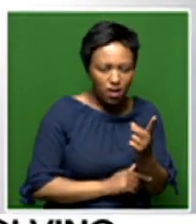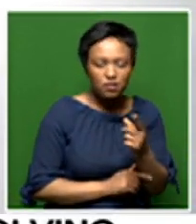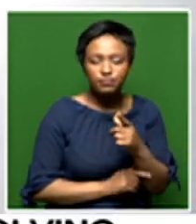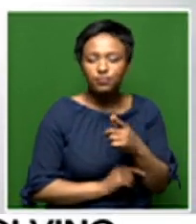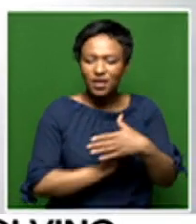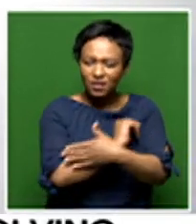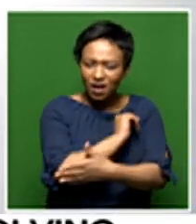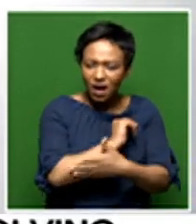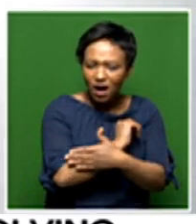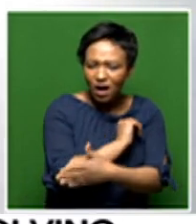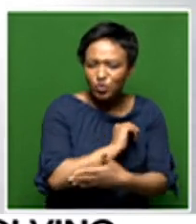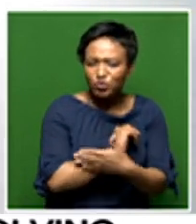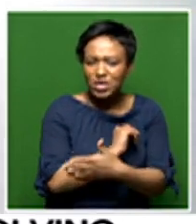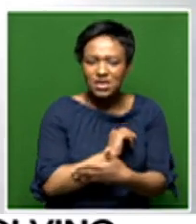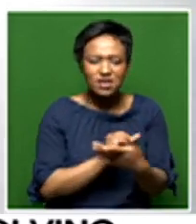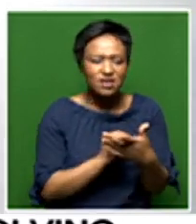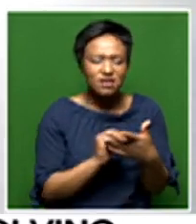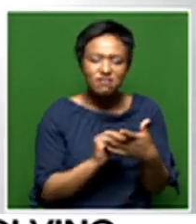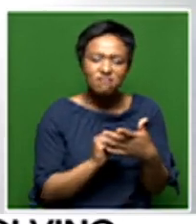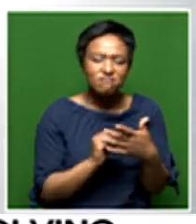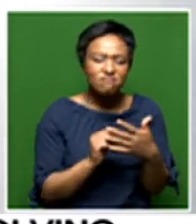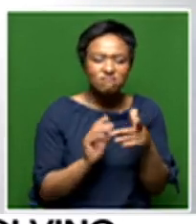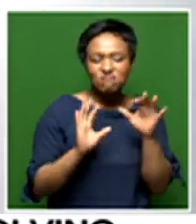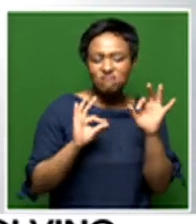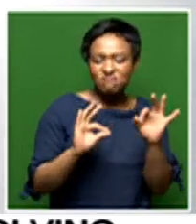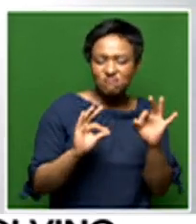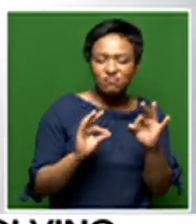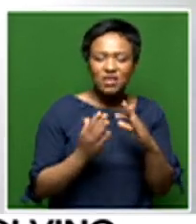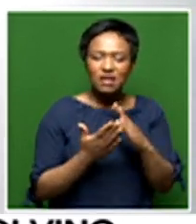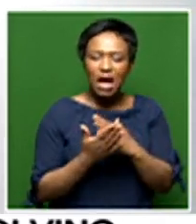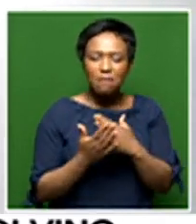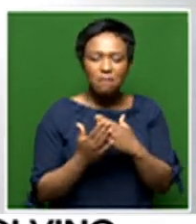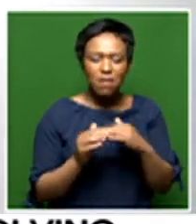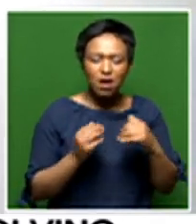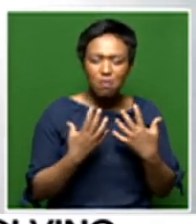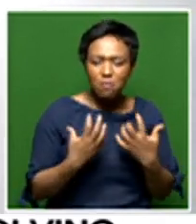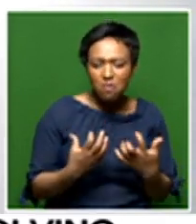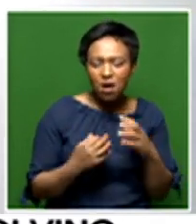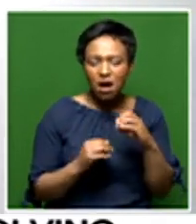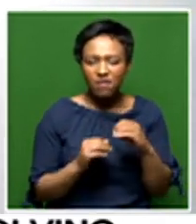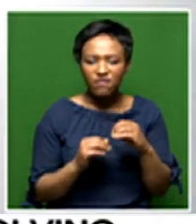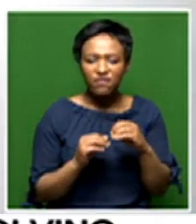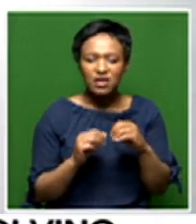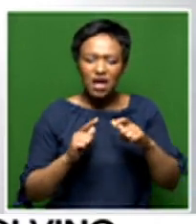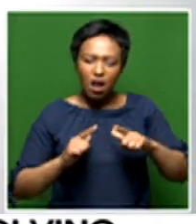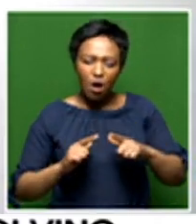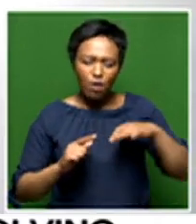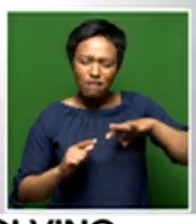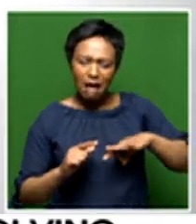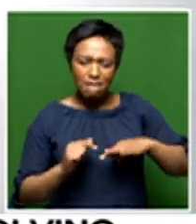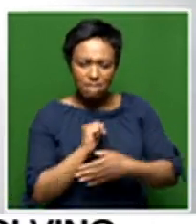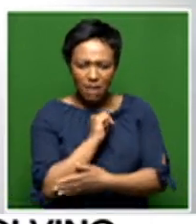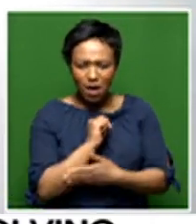low middle income countries or middle to low income countries and the low income